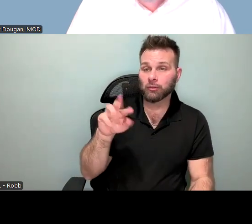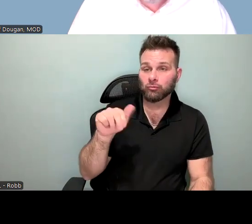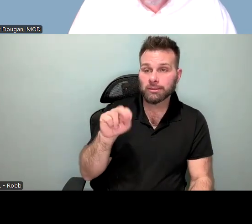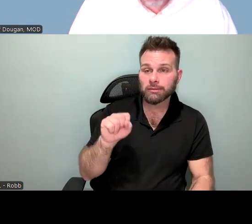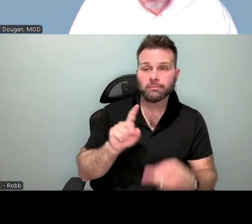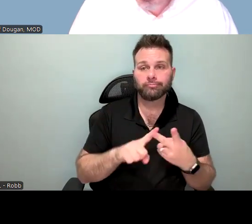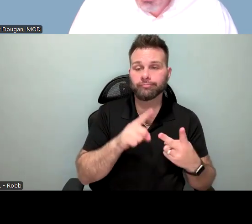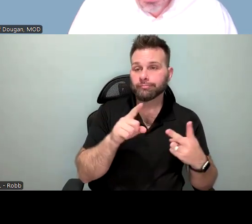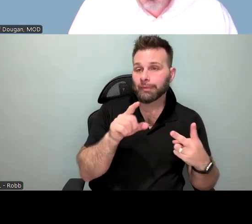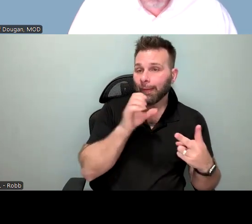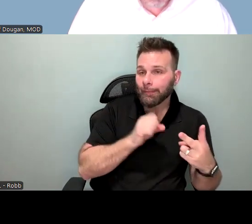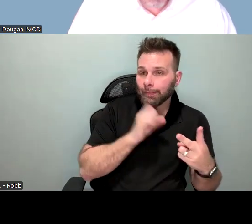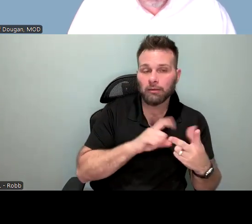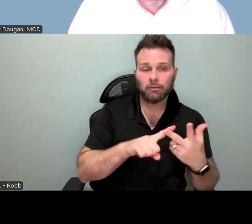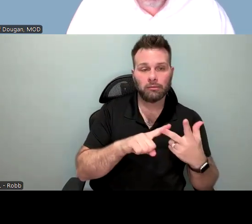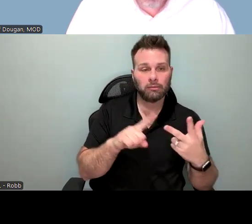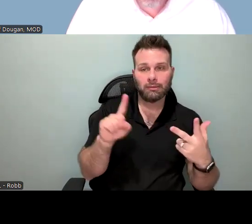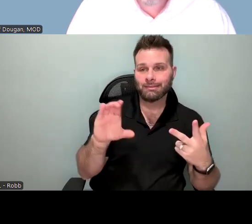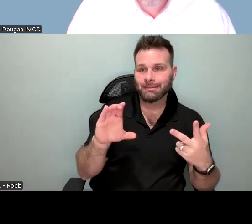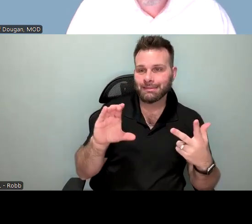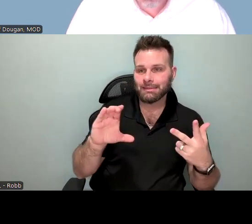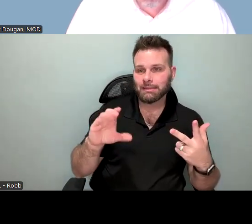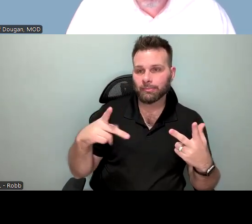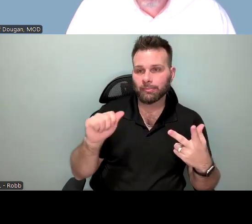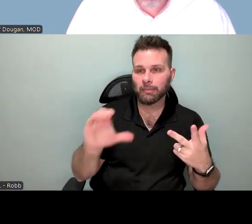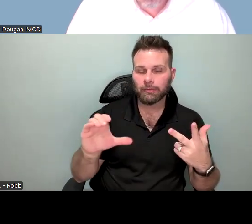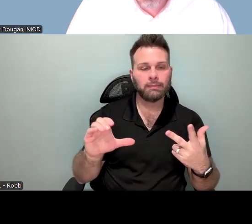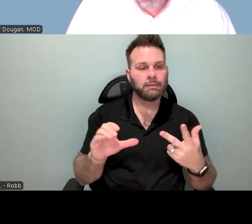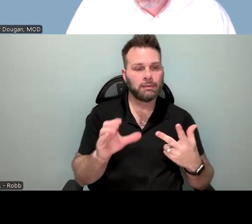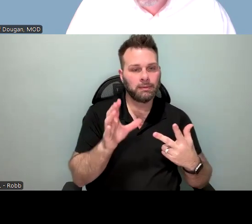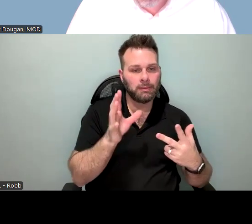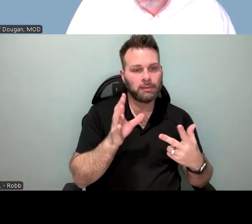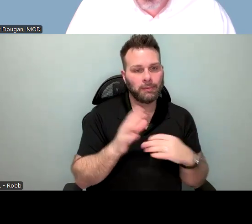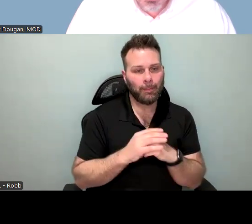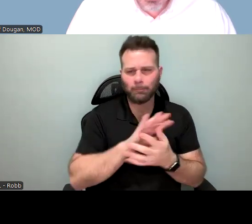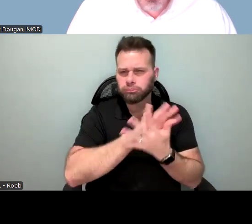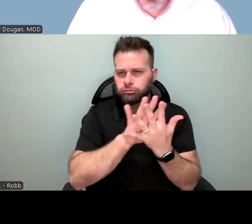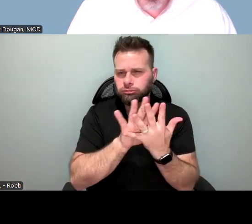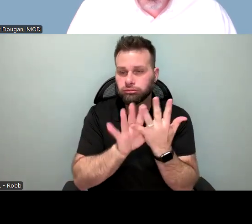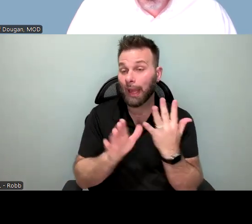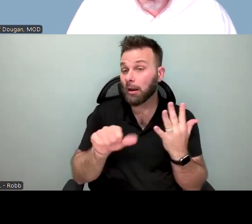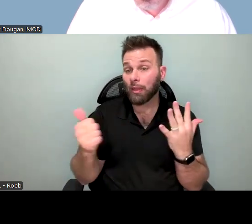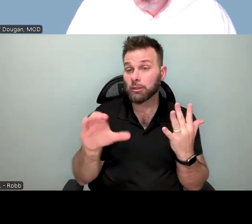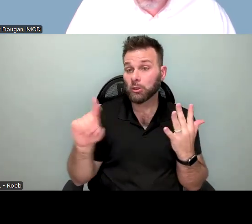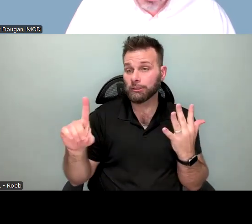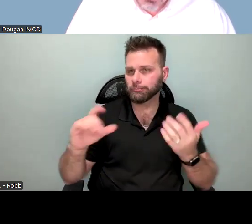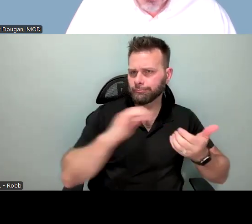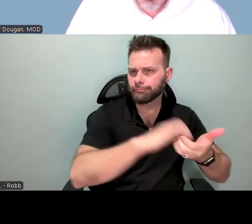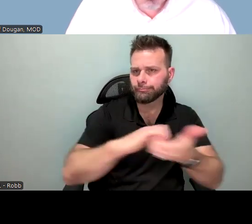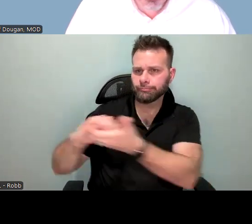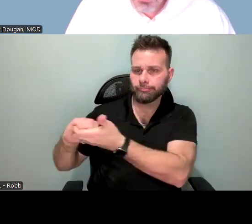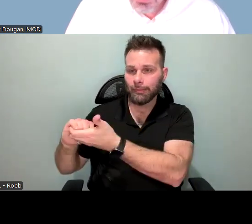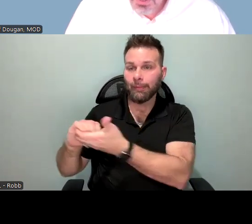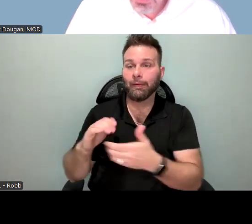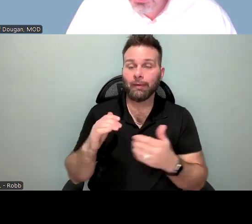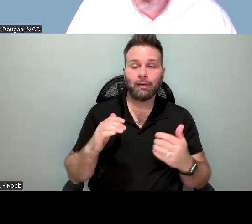Aging, CPACs, the Special Education Parent Advisory Council, and with other CODs. CODs can pool